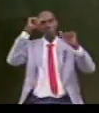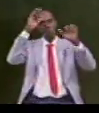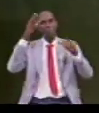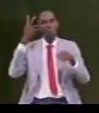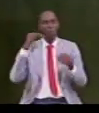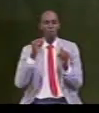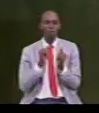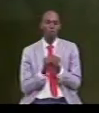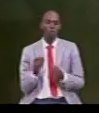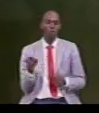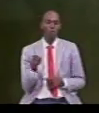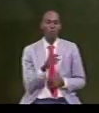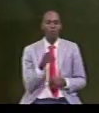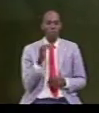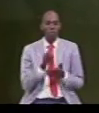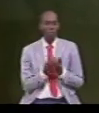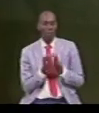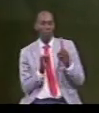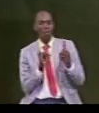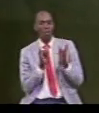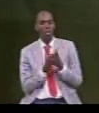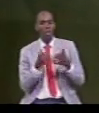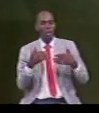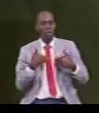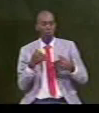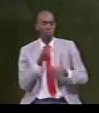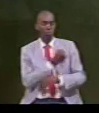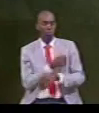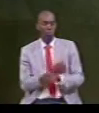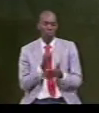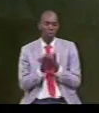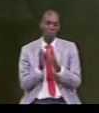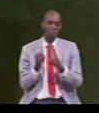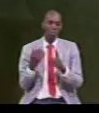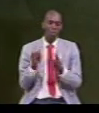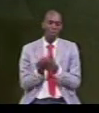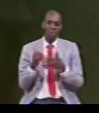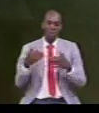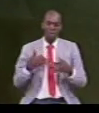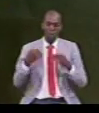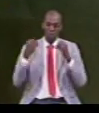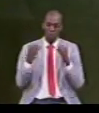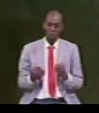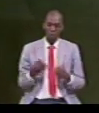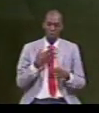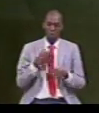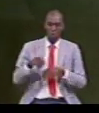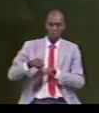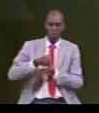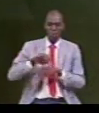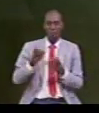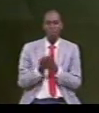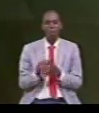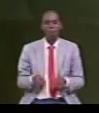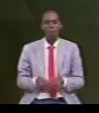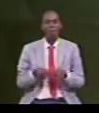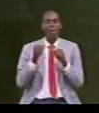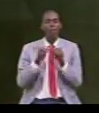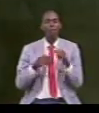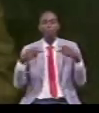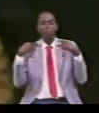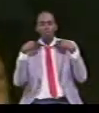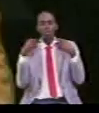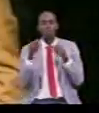That one that has authority, that has power, that has anointing, that breaks every yoke from